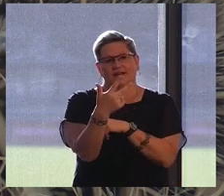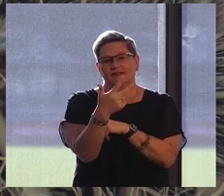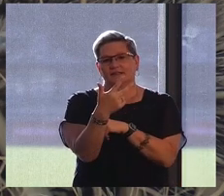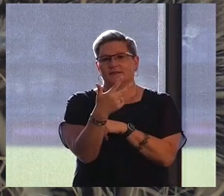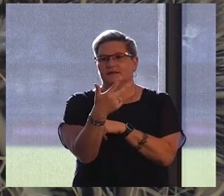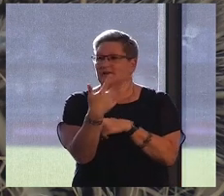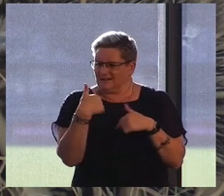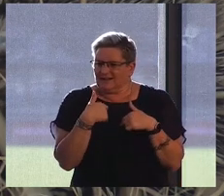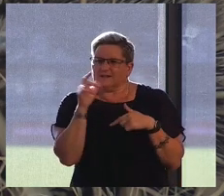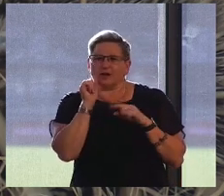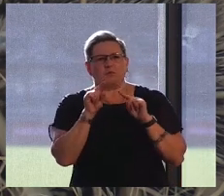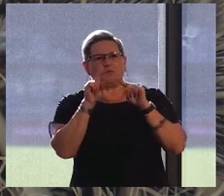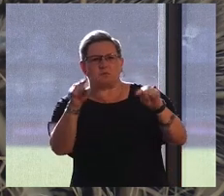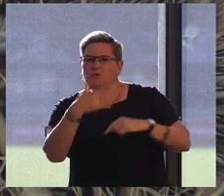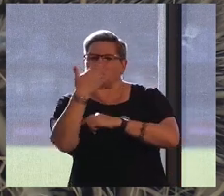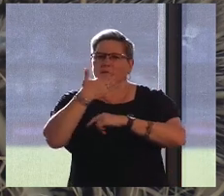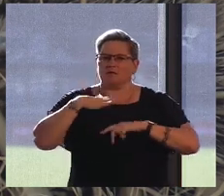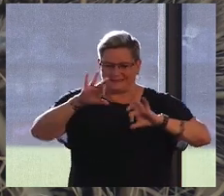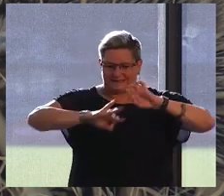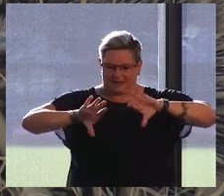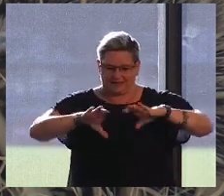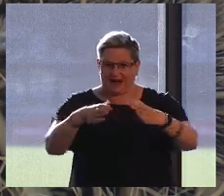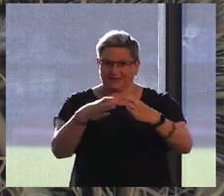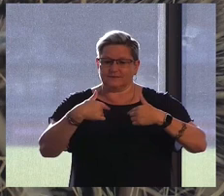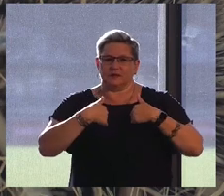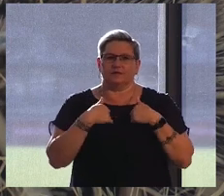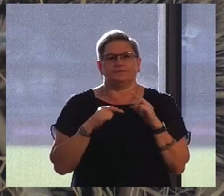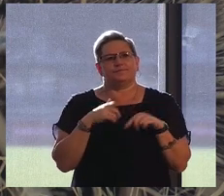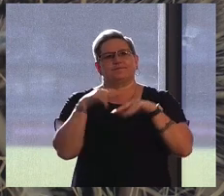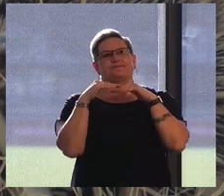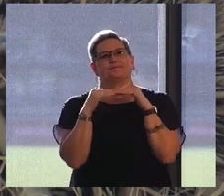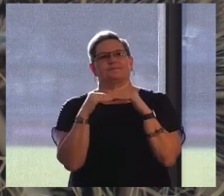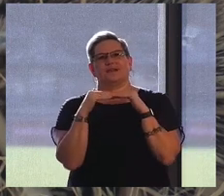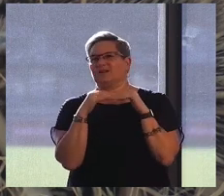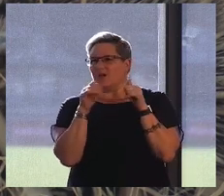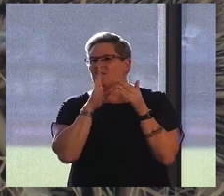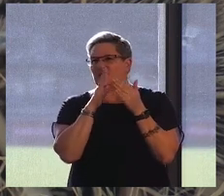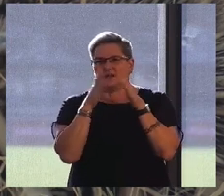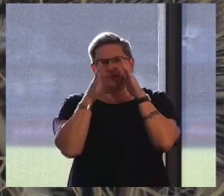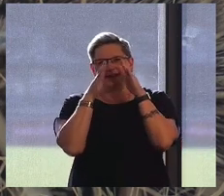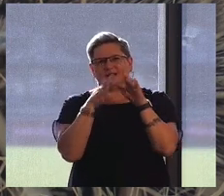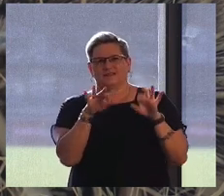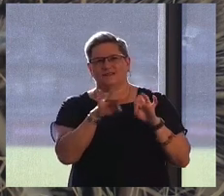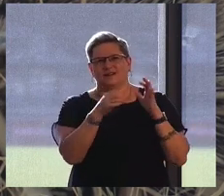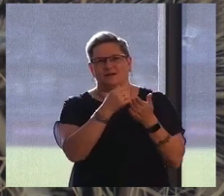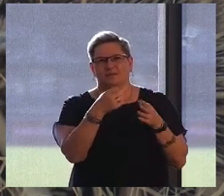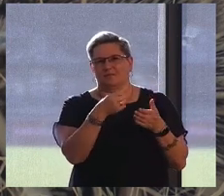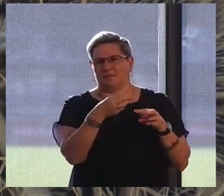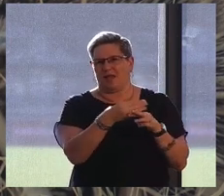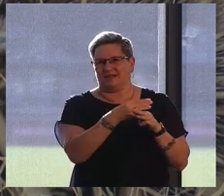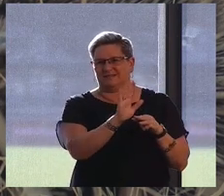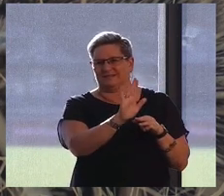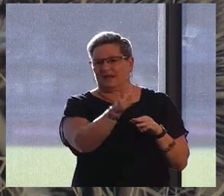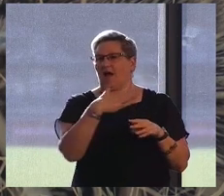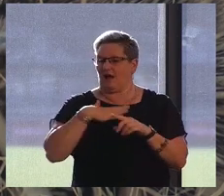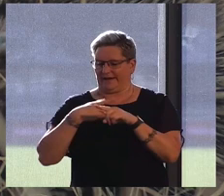my science class. And to be honest, I'm not paying that much attention because I'm not really into science and maths. I'm more into